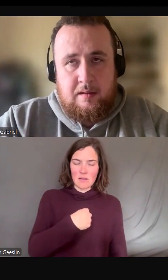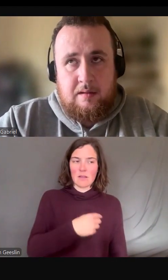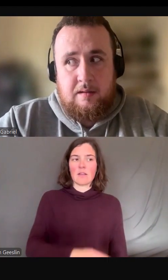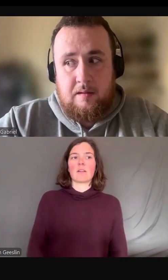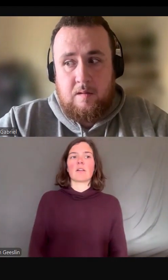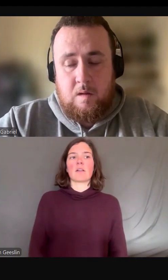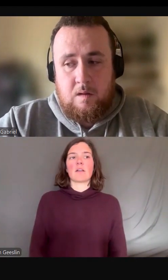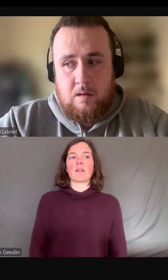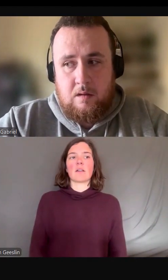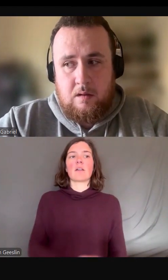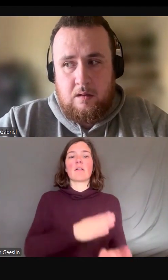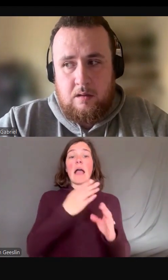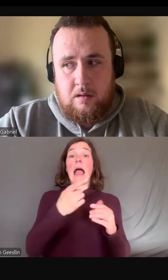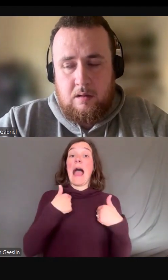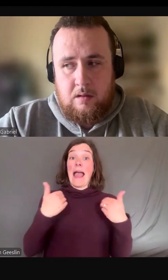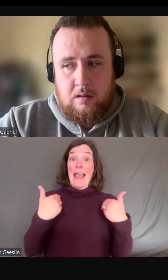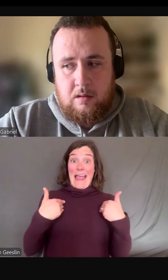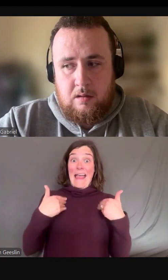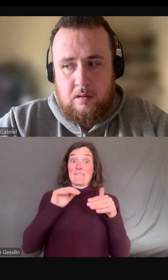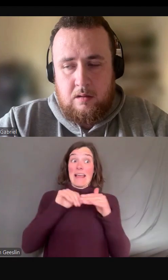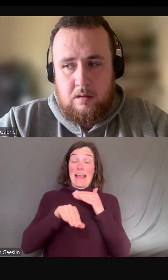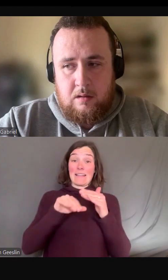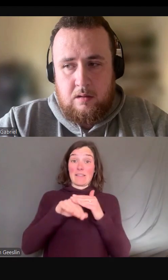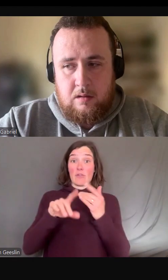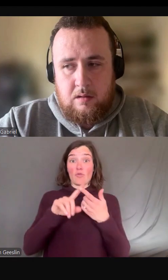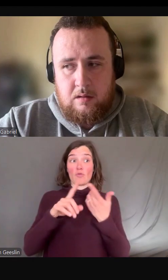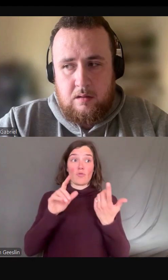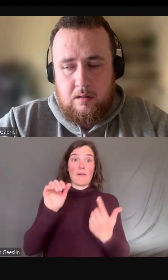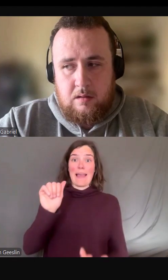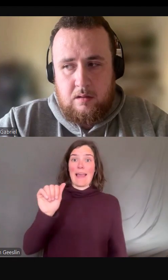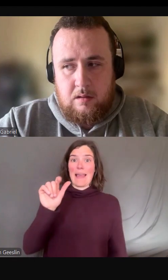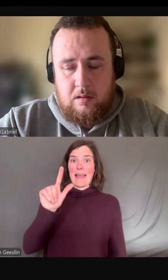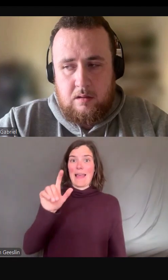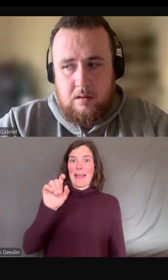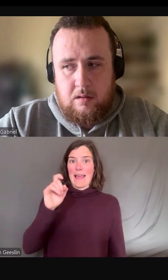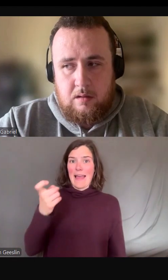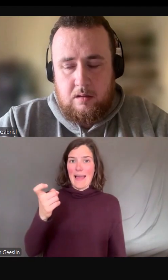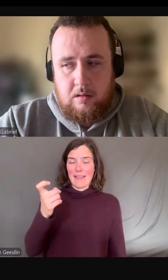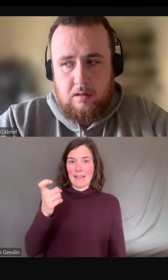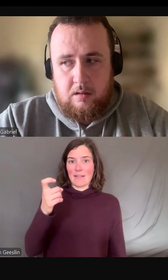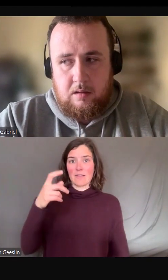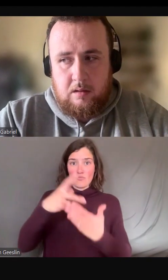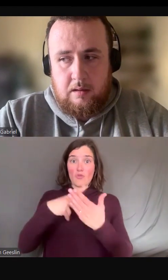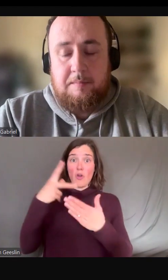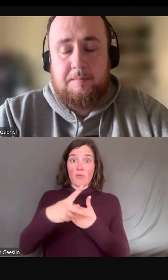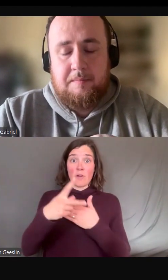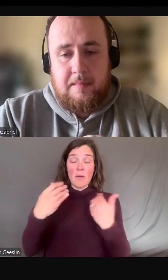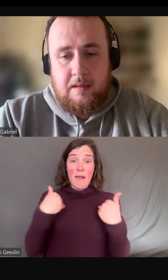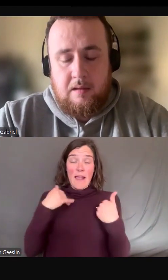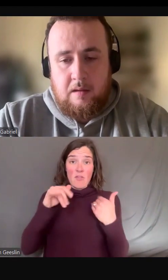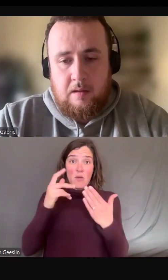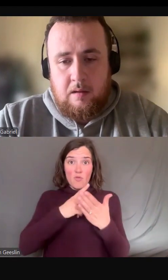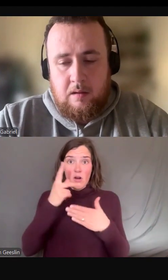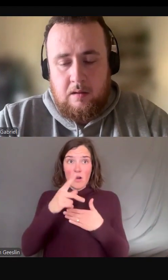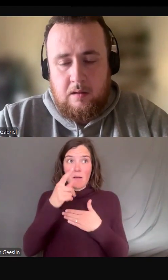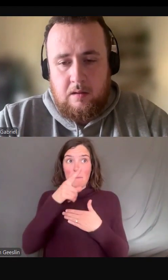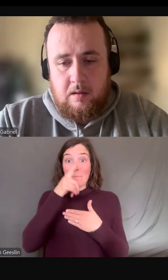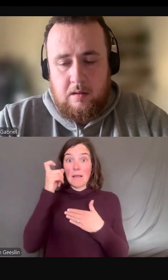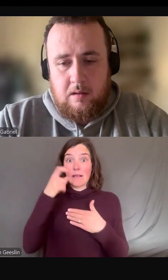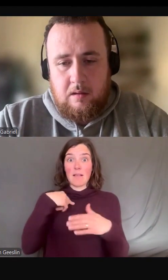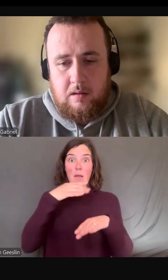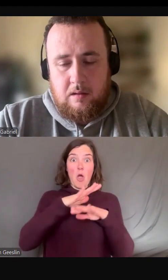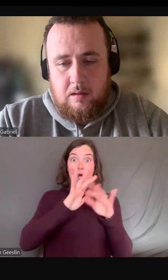I have access to, like Alex in my math at the Alex program. But since I'm